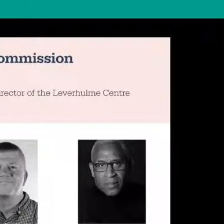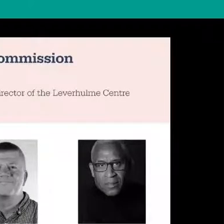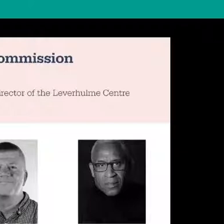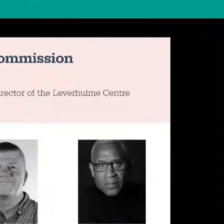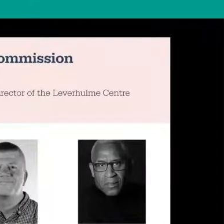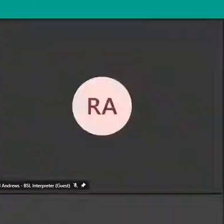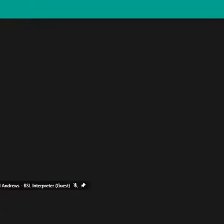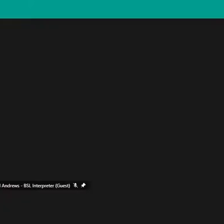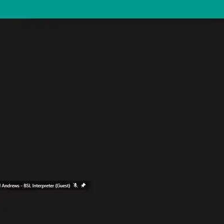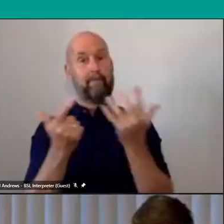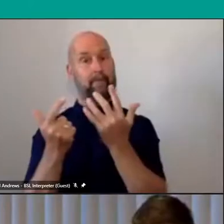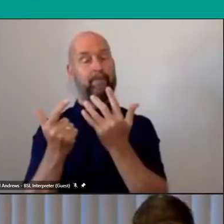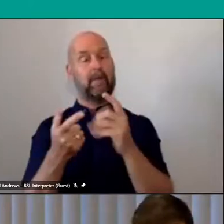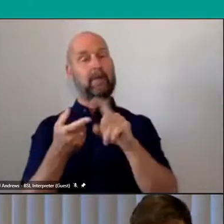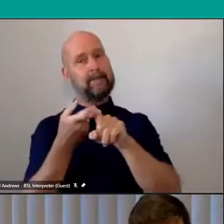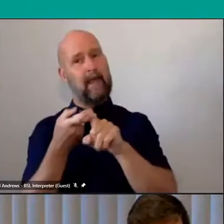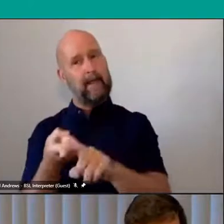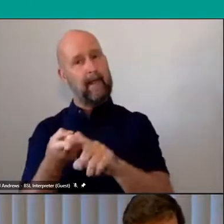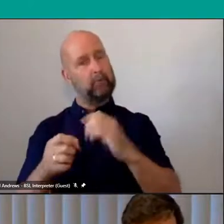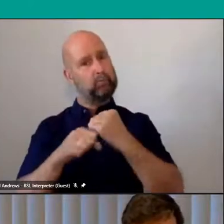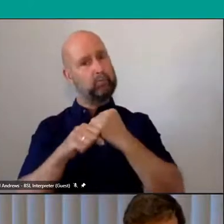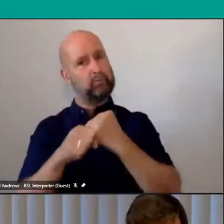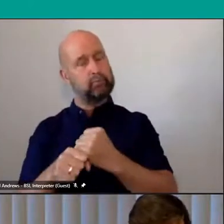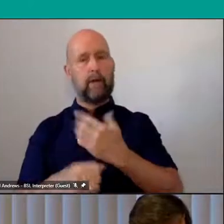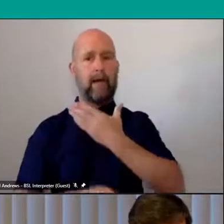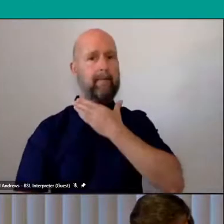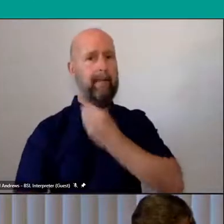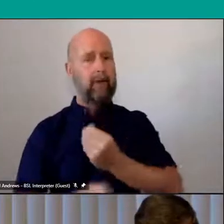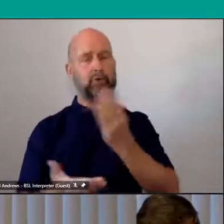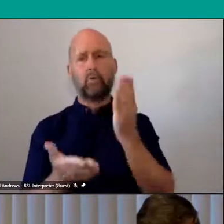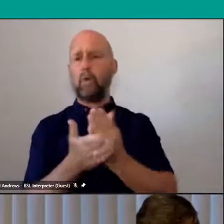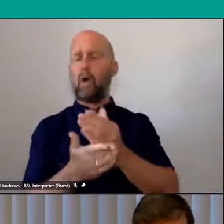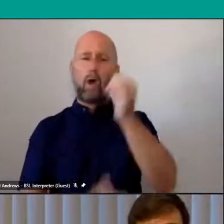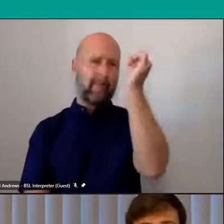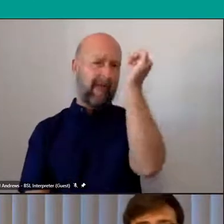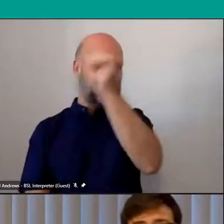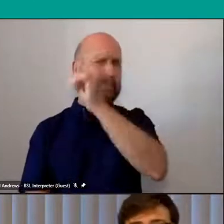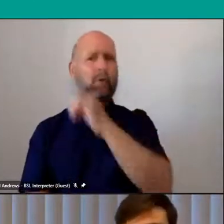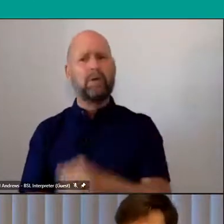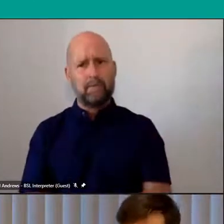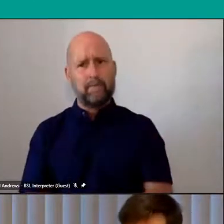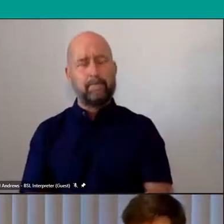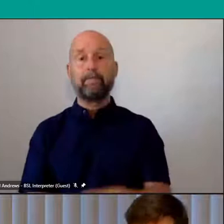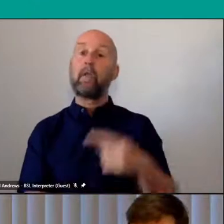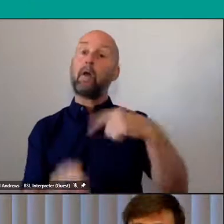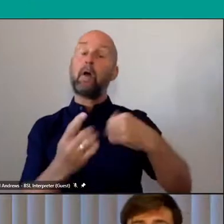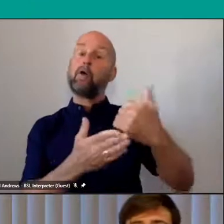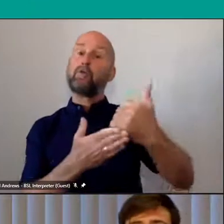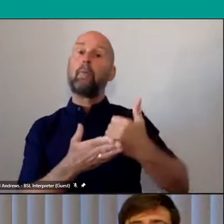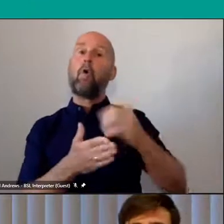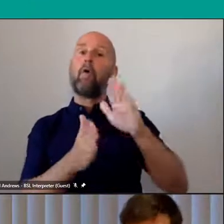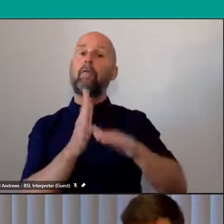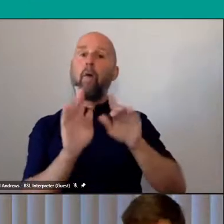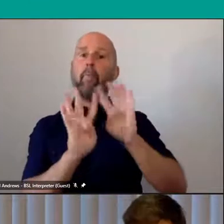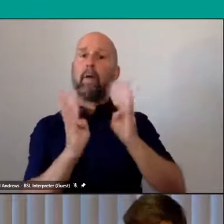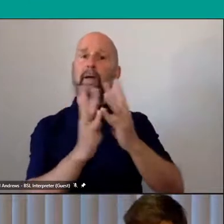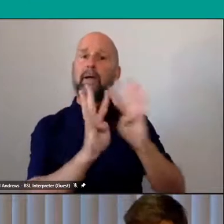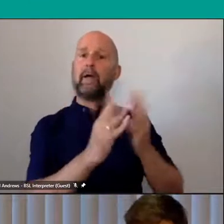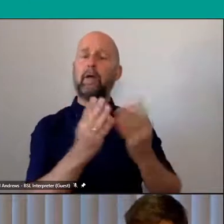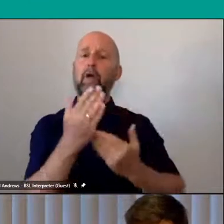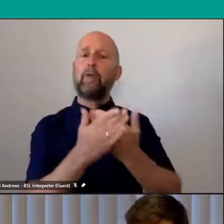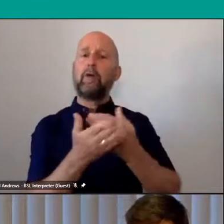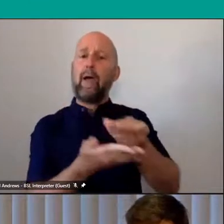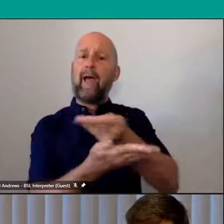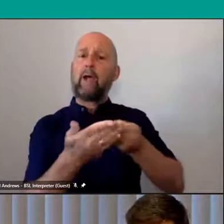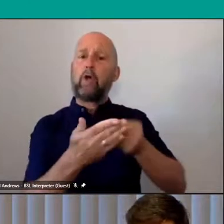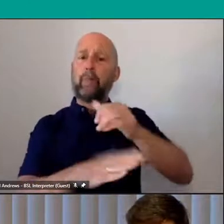their dedication, their passion, and their expertise. And we've been strongly supported by teams at the New Economics